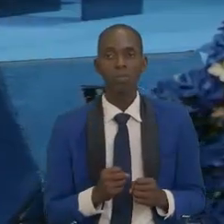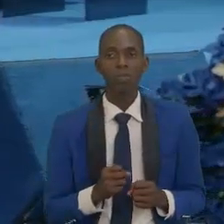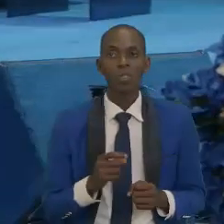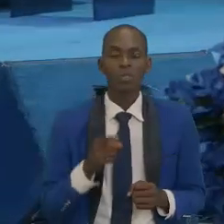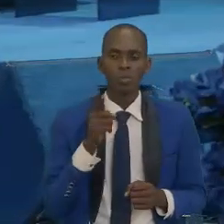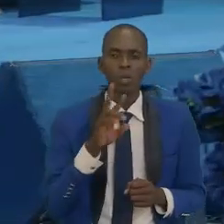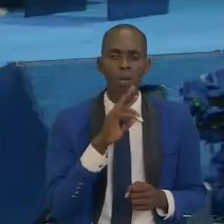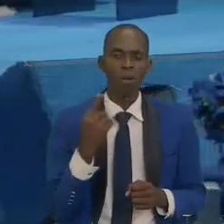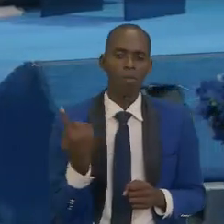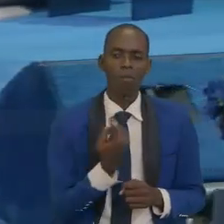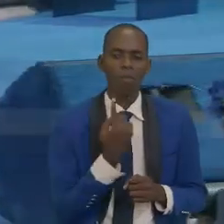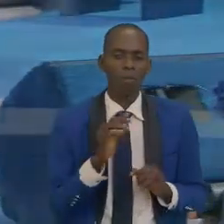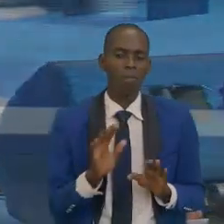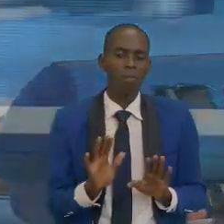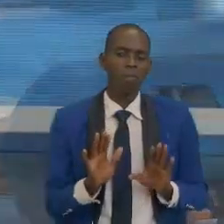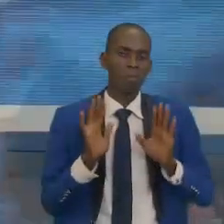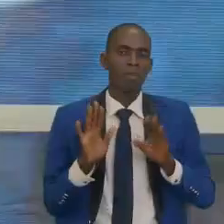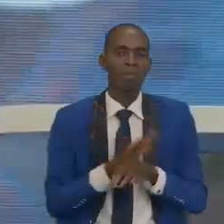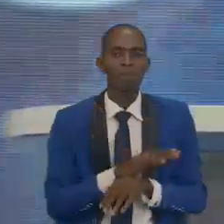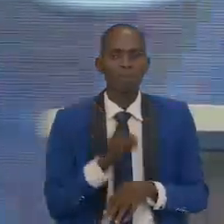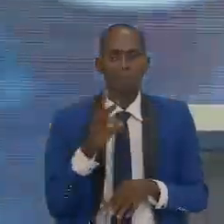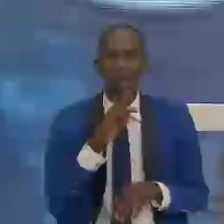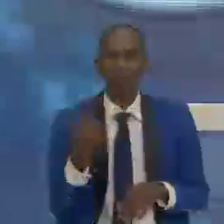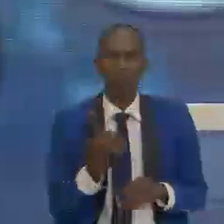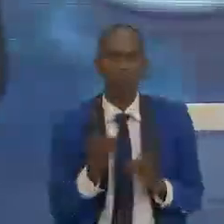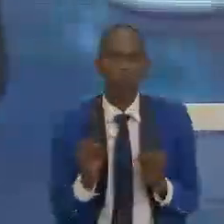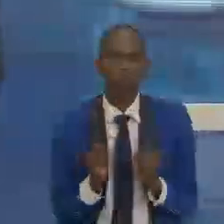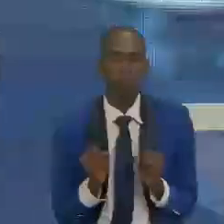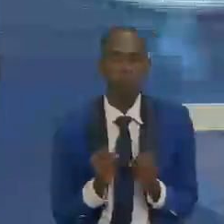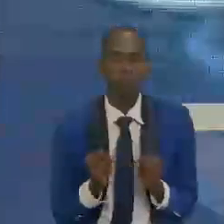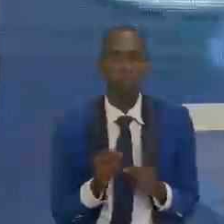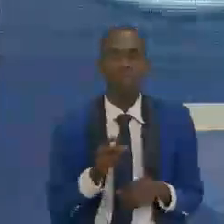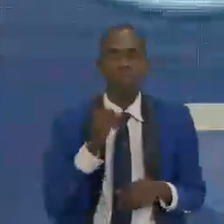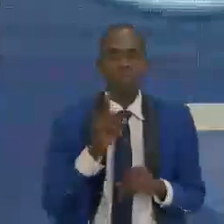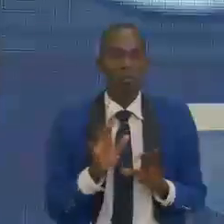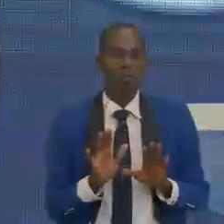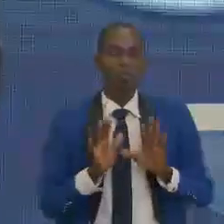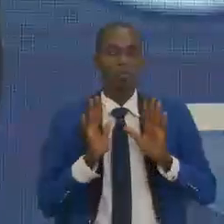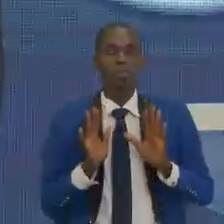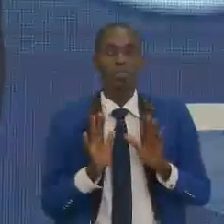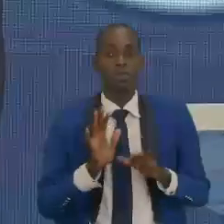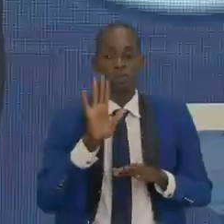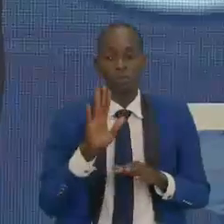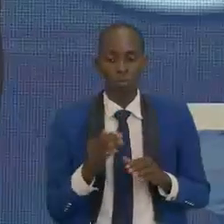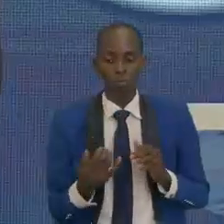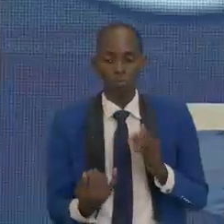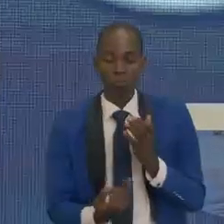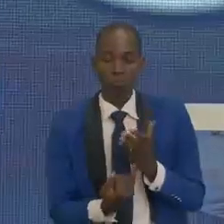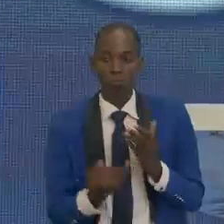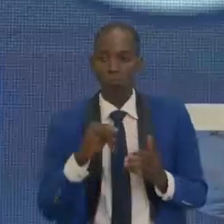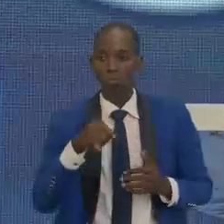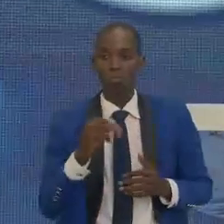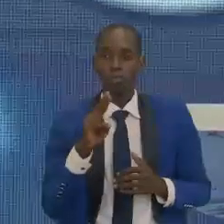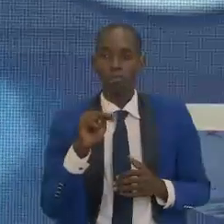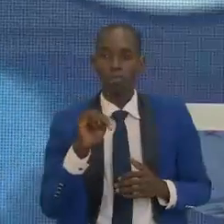fearful, you're timid, you fear your juniors, and they